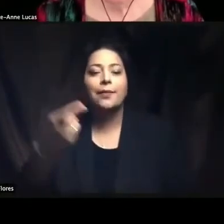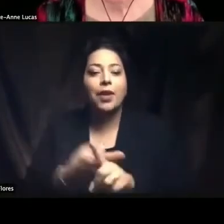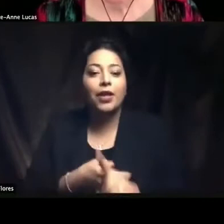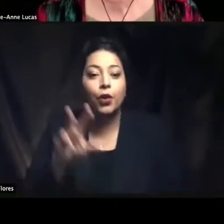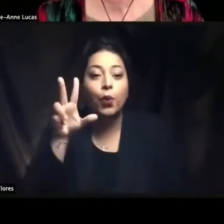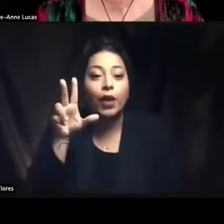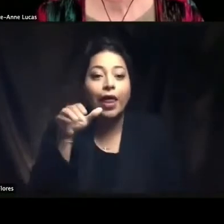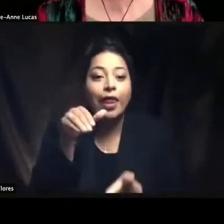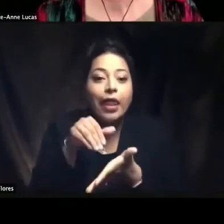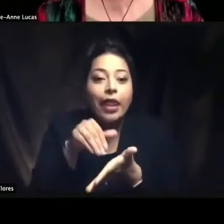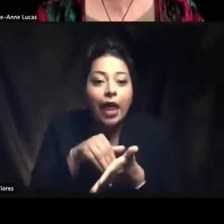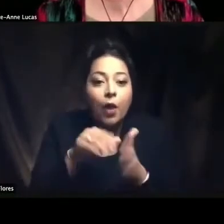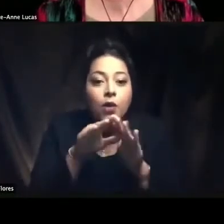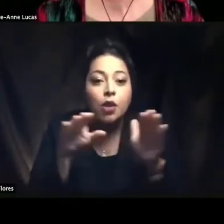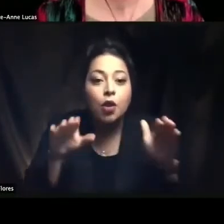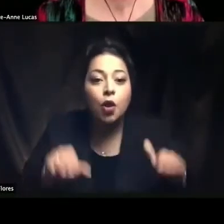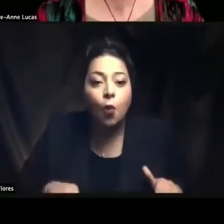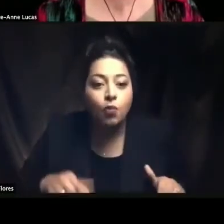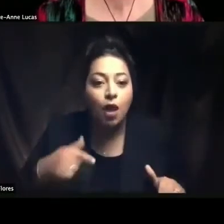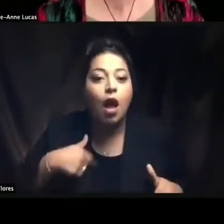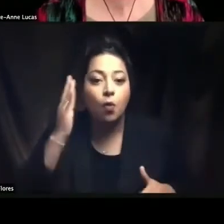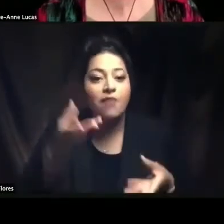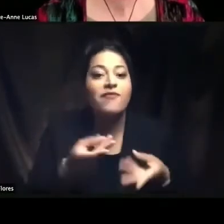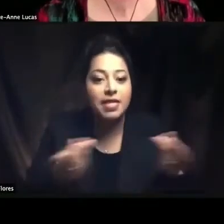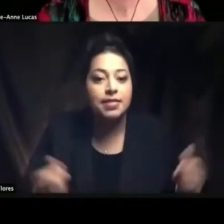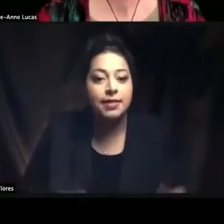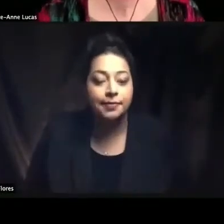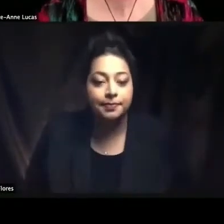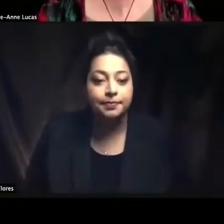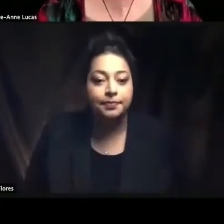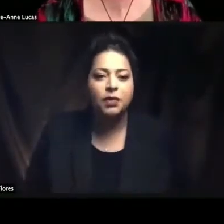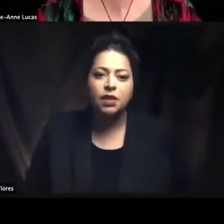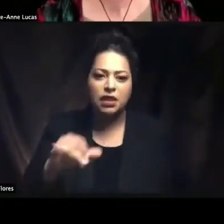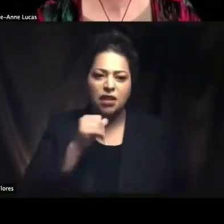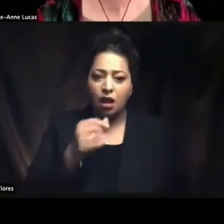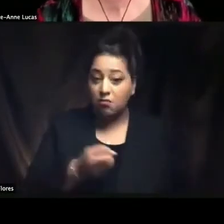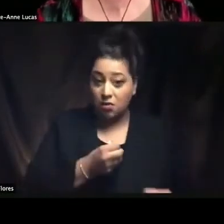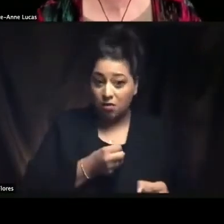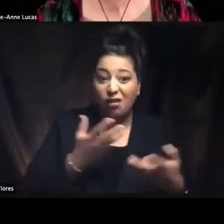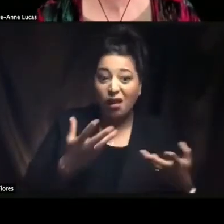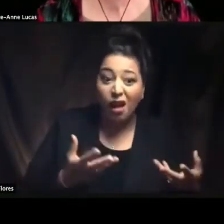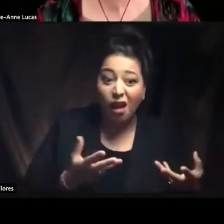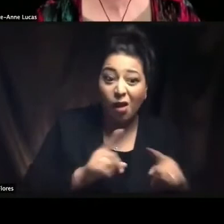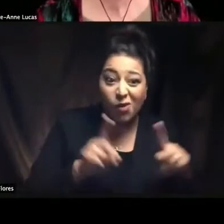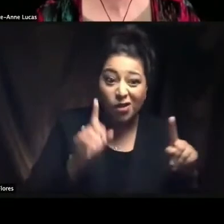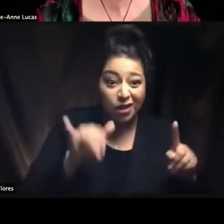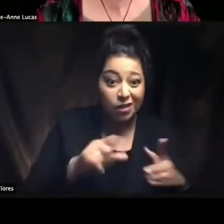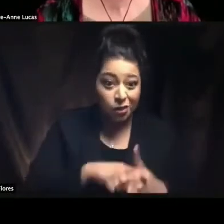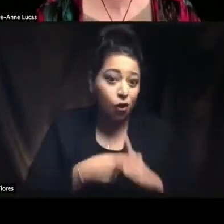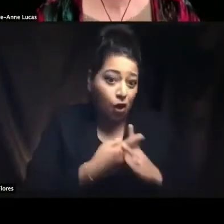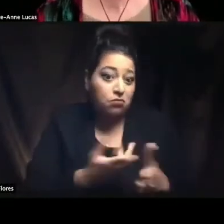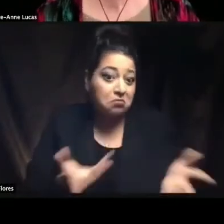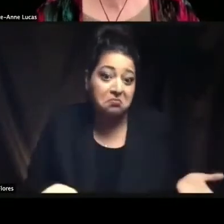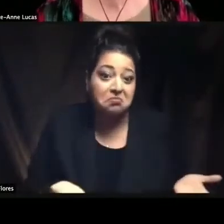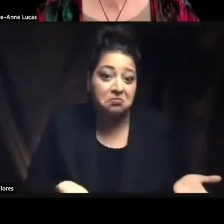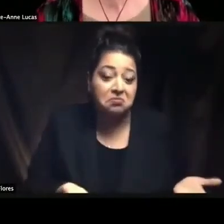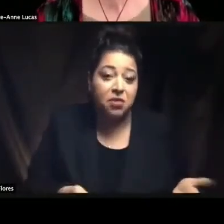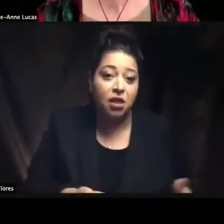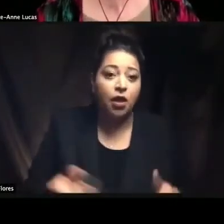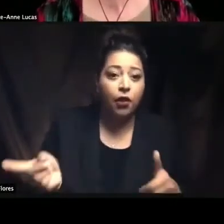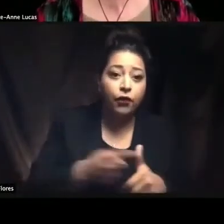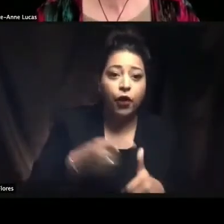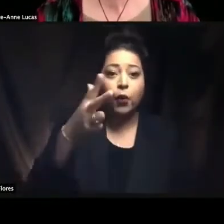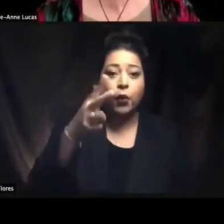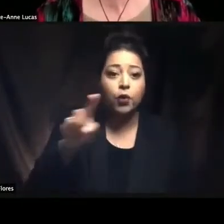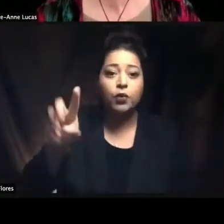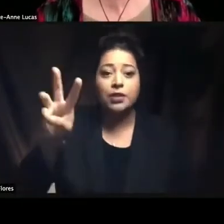homes. Within 3 to 6 months. Granted, that is not a lot, but it is a start. In our first 3 to 6 months, we